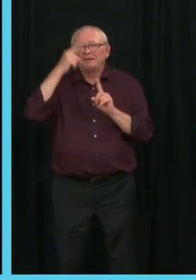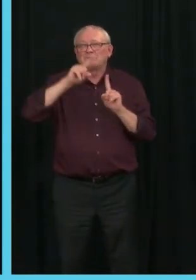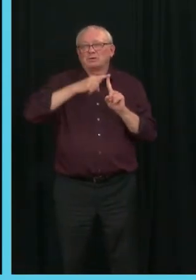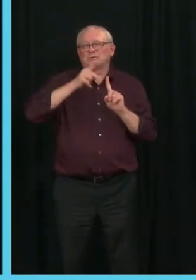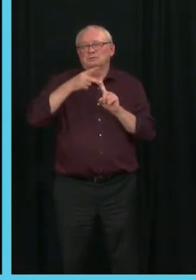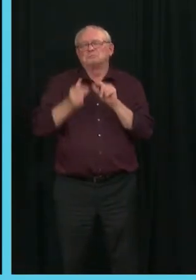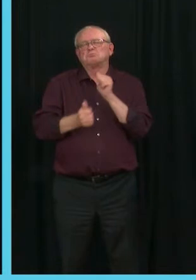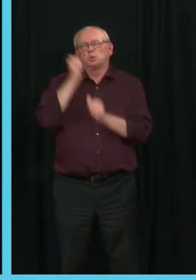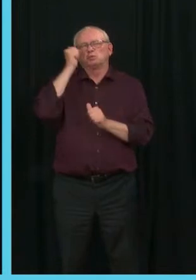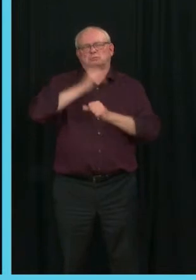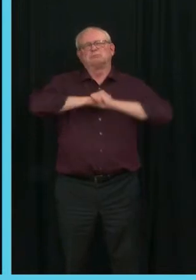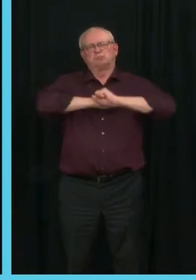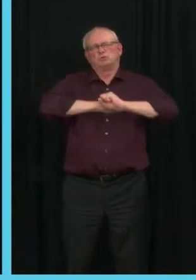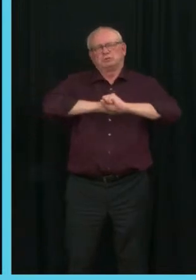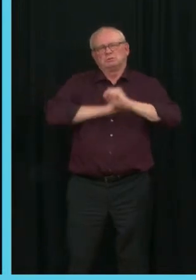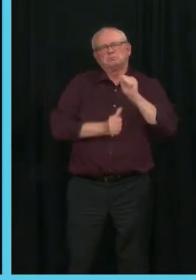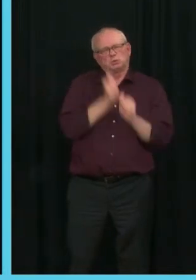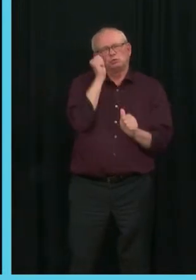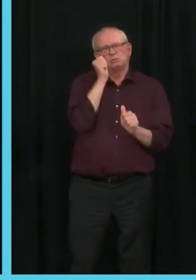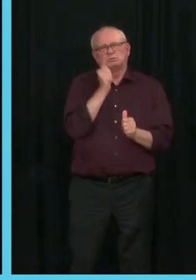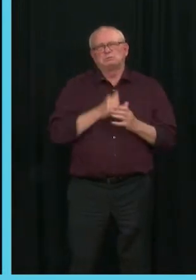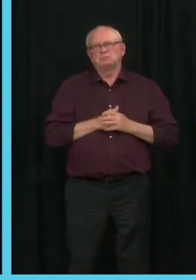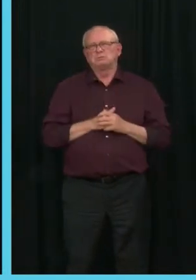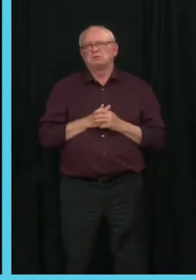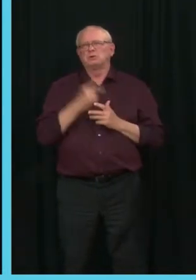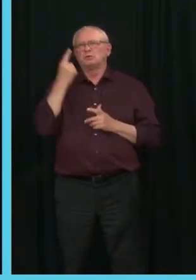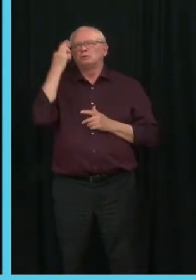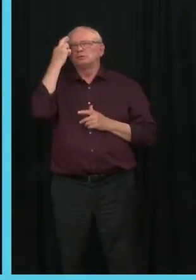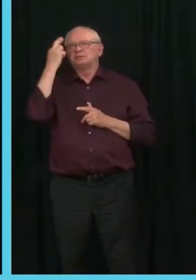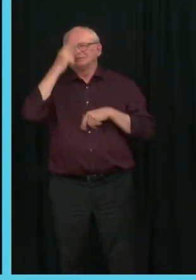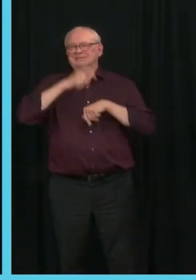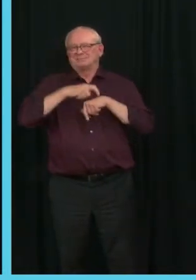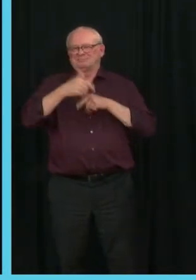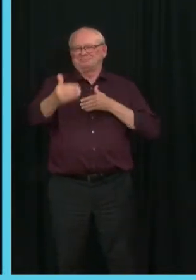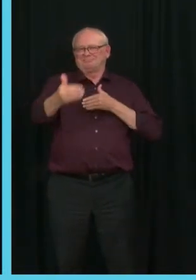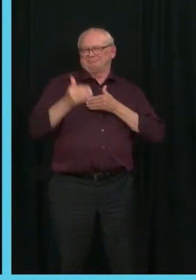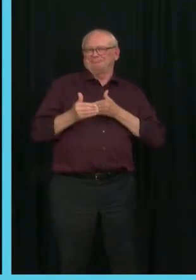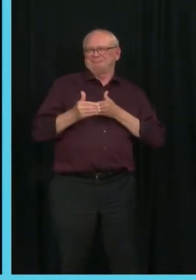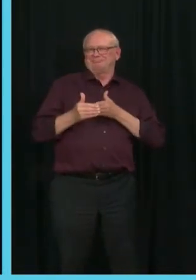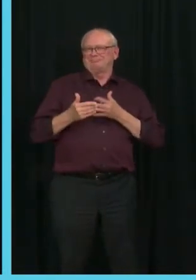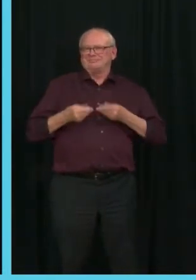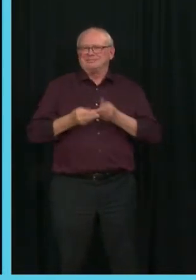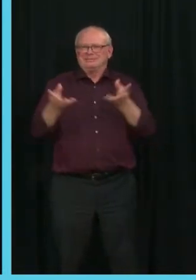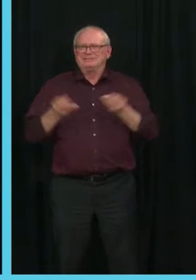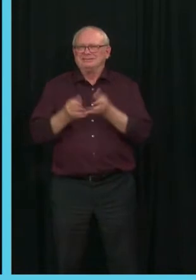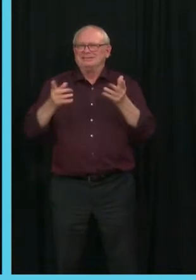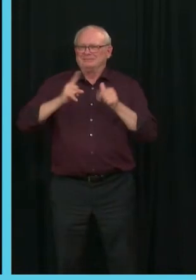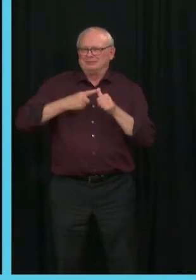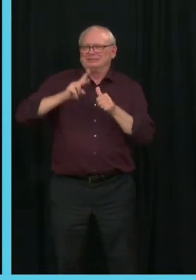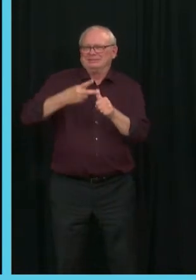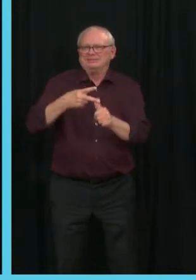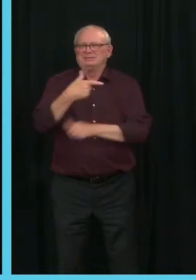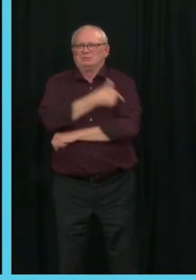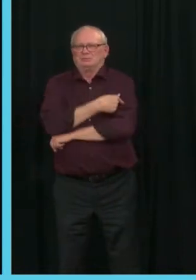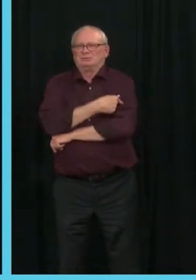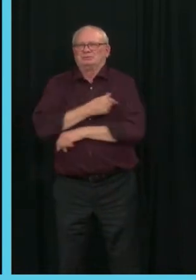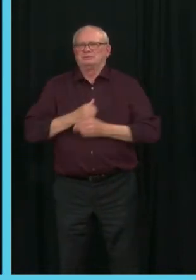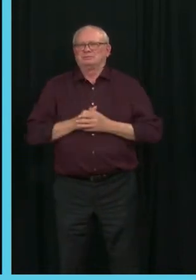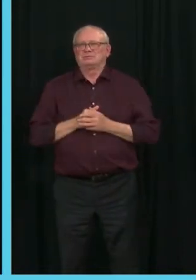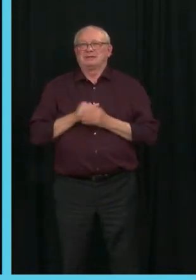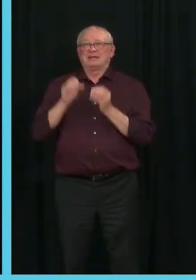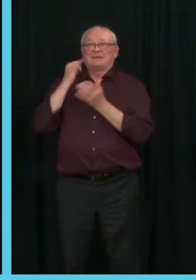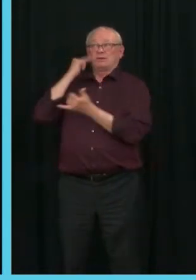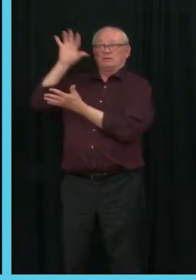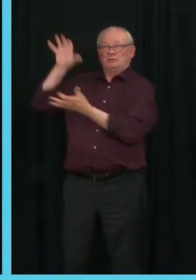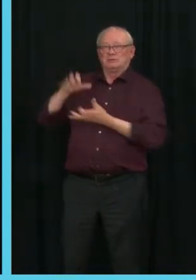the reason we're accelerating our second dose opportunities, and we'll continue to do so as long as supply allows. We'll be able to offer